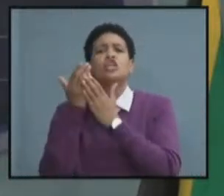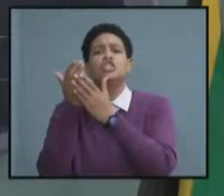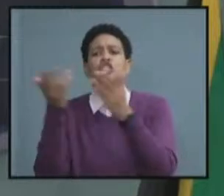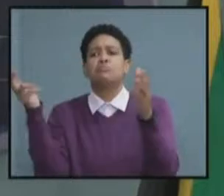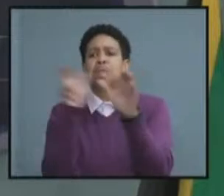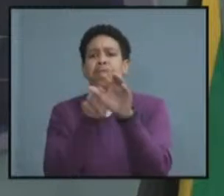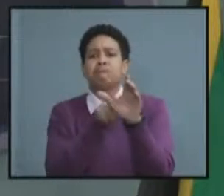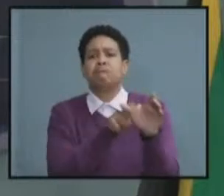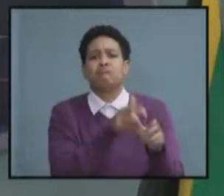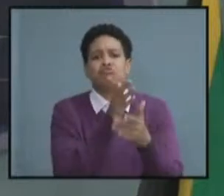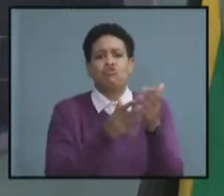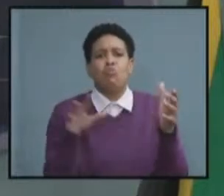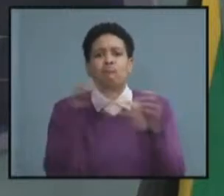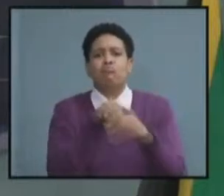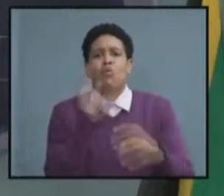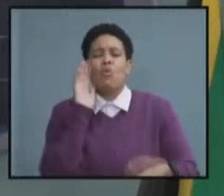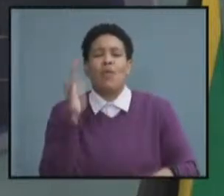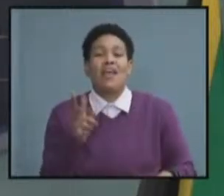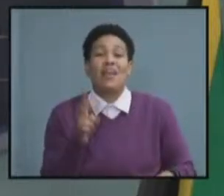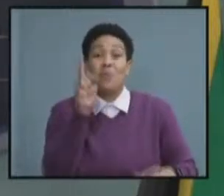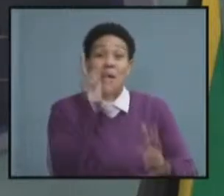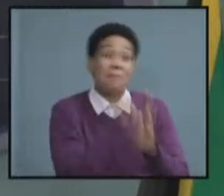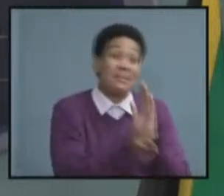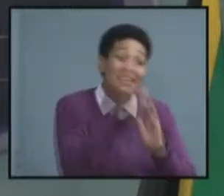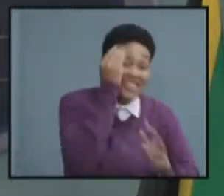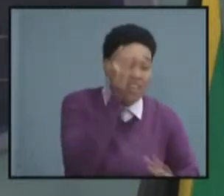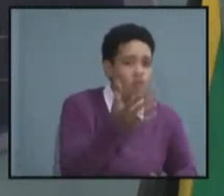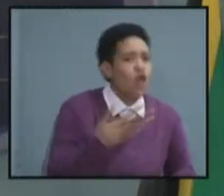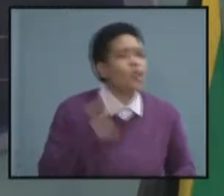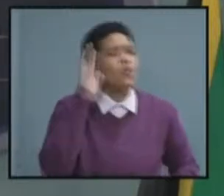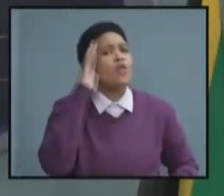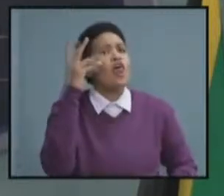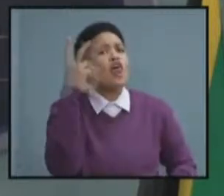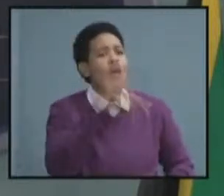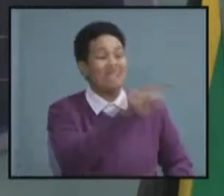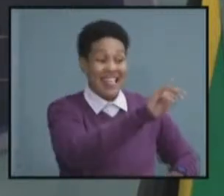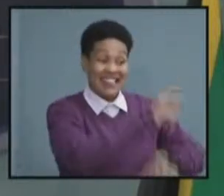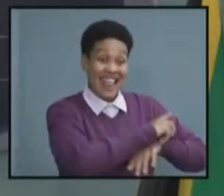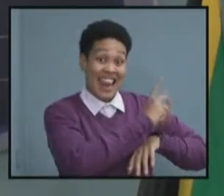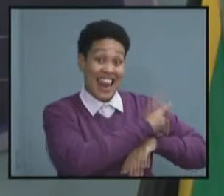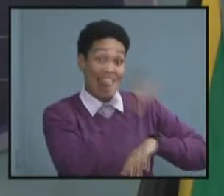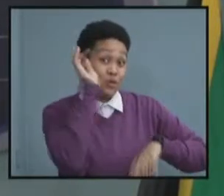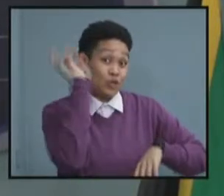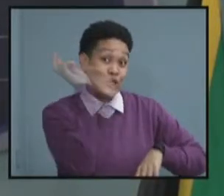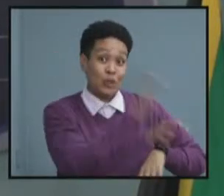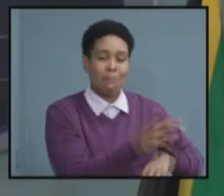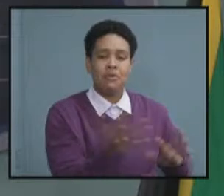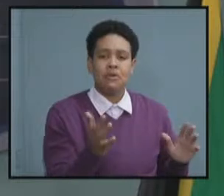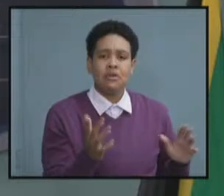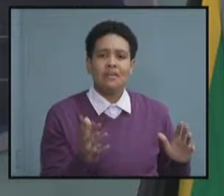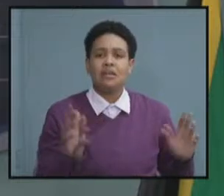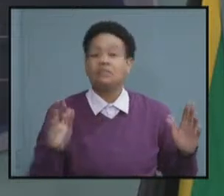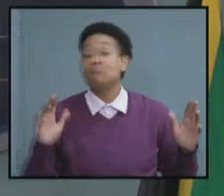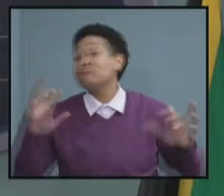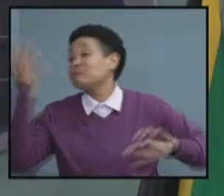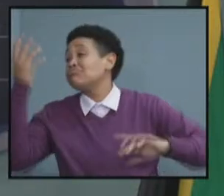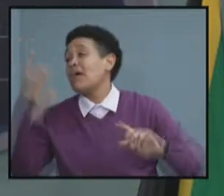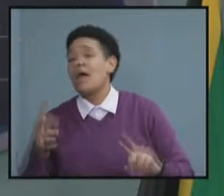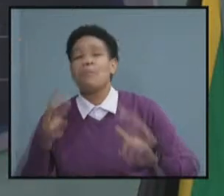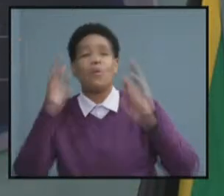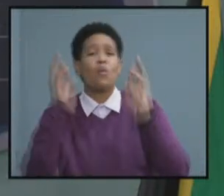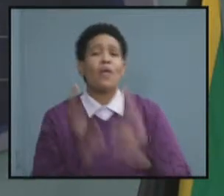else. 1 minute you're told we're coming in on X day. And then all kinds of things happen, weather,